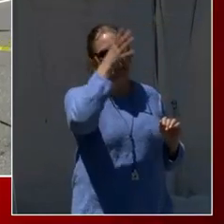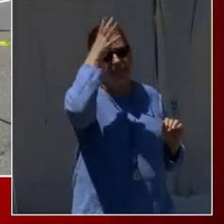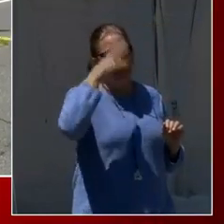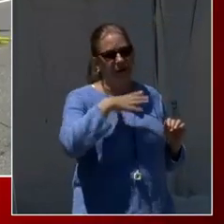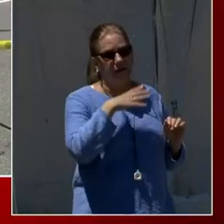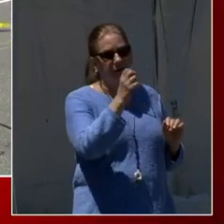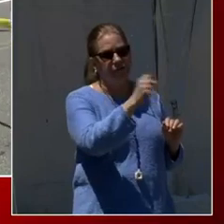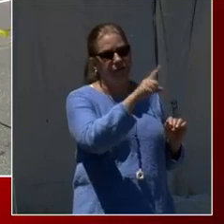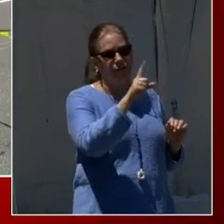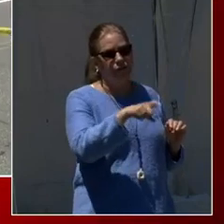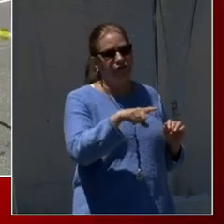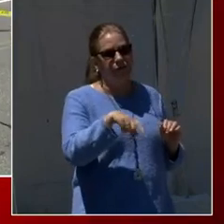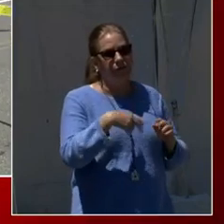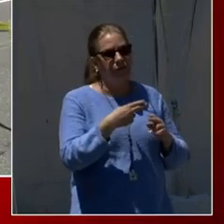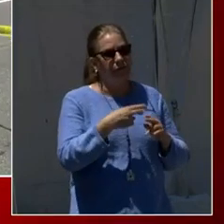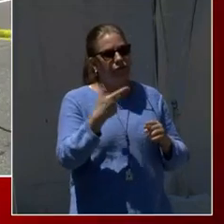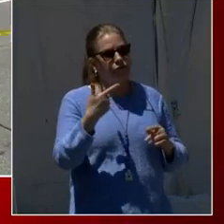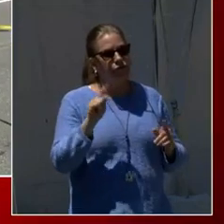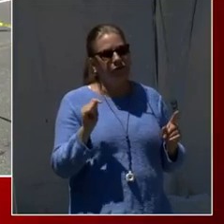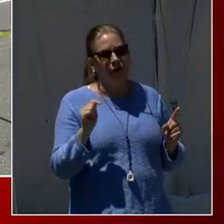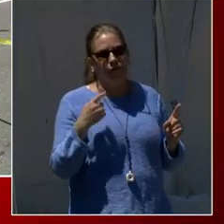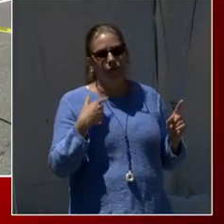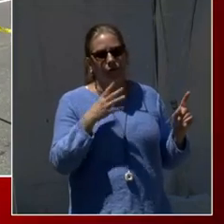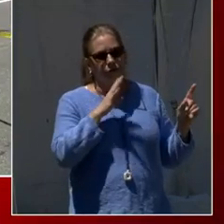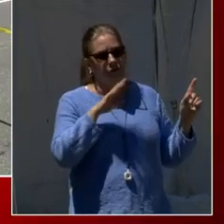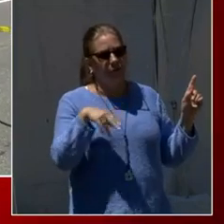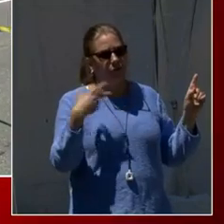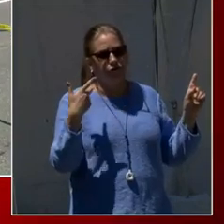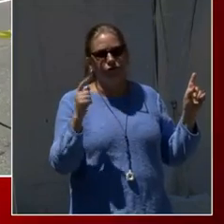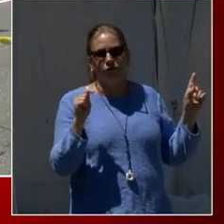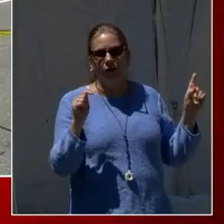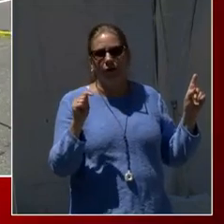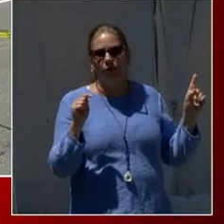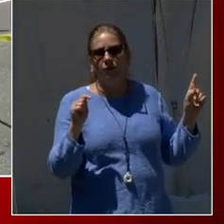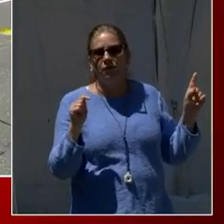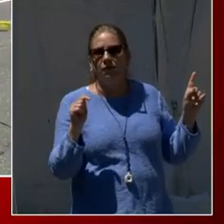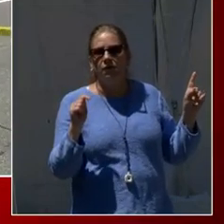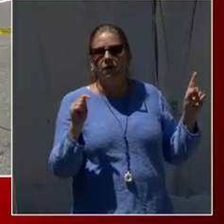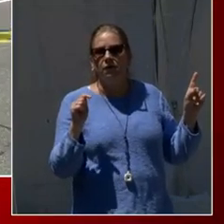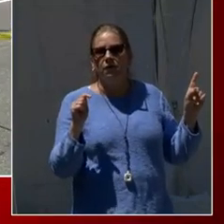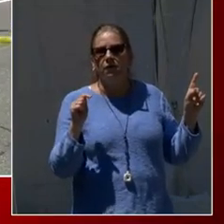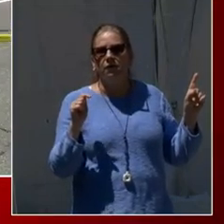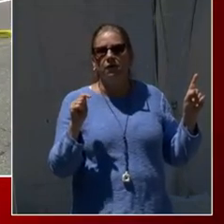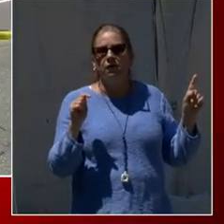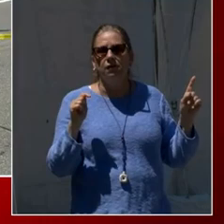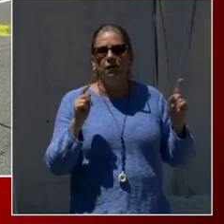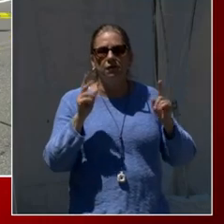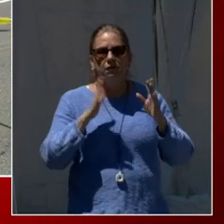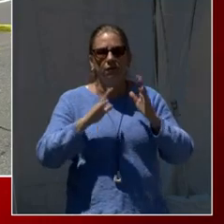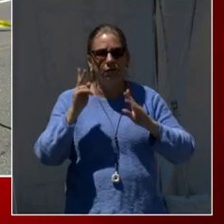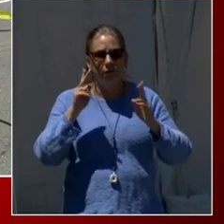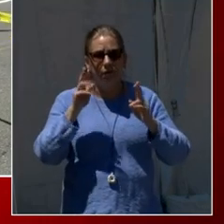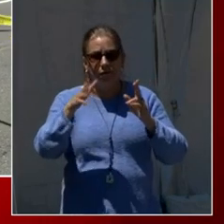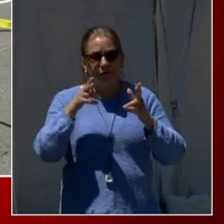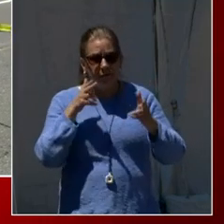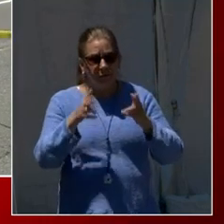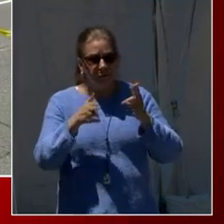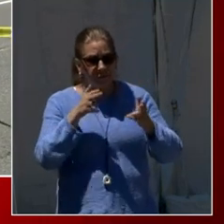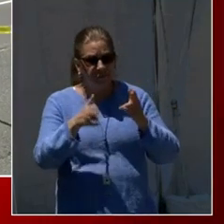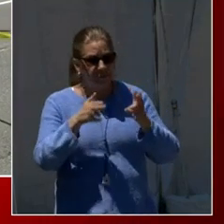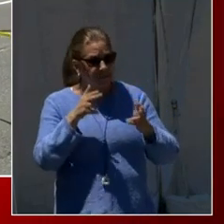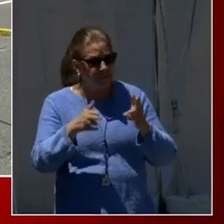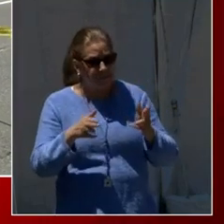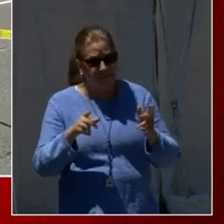They were told by officers that there had been arrests for people with guns, possibly even firing guns into the air in Georgetown. Can you There was no